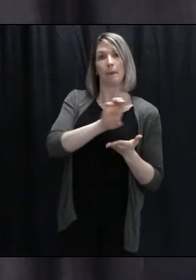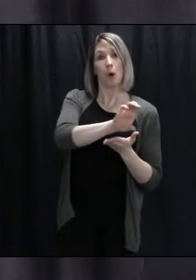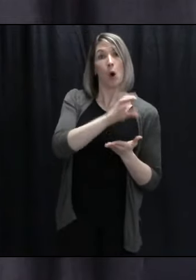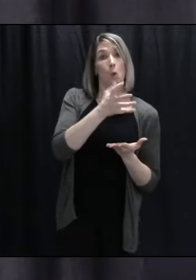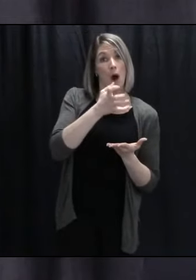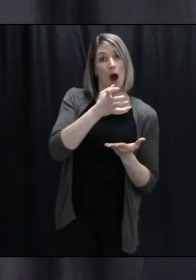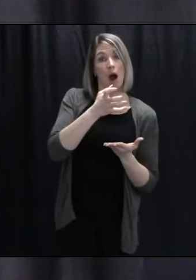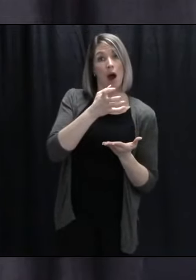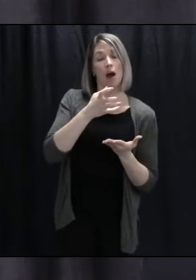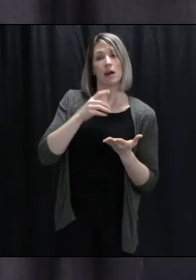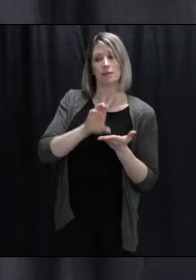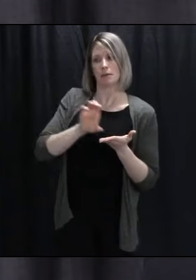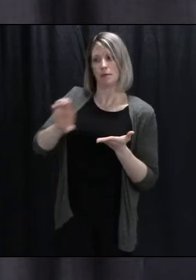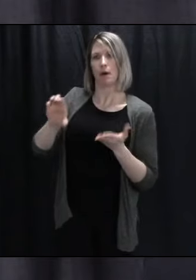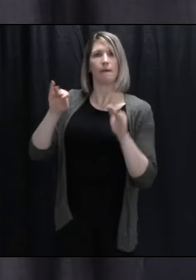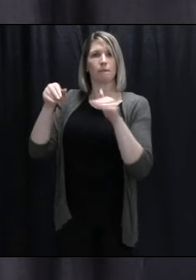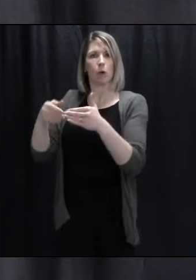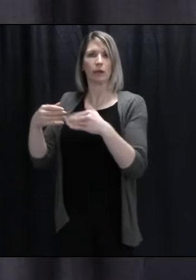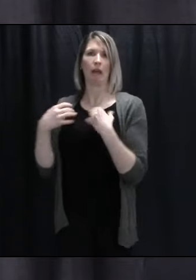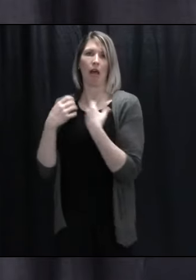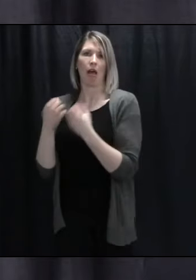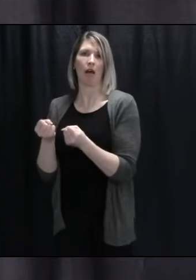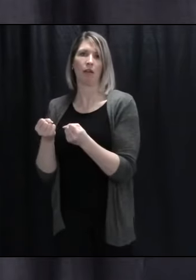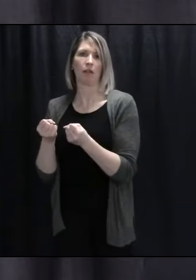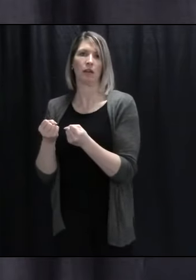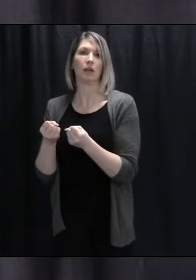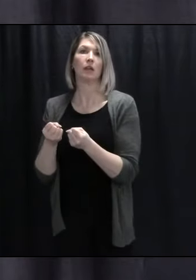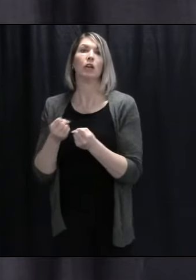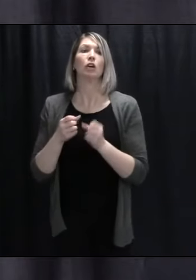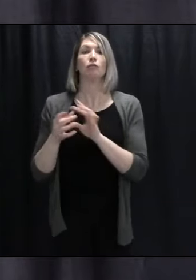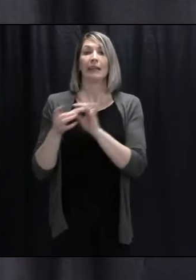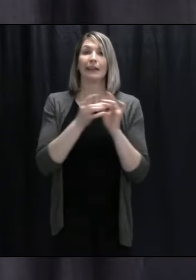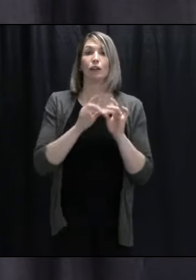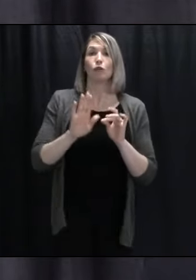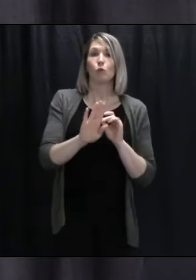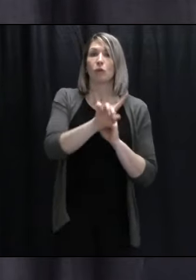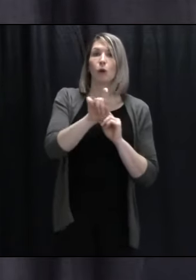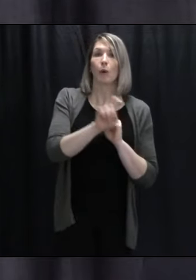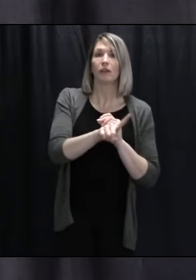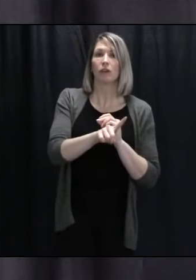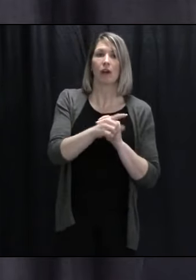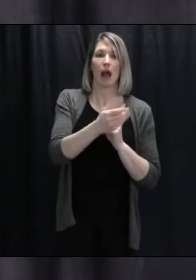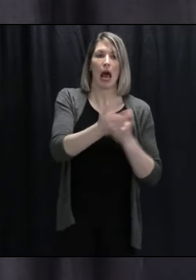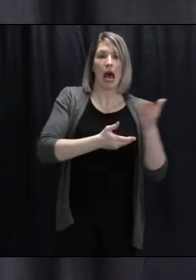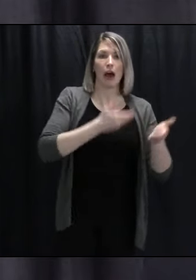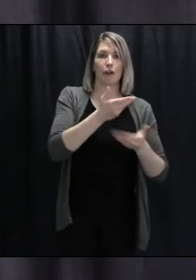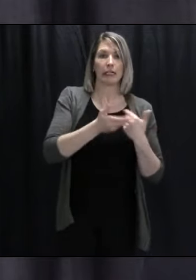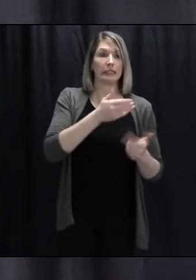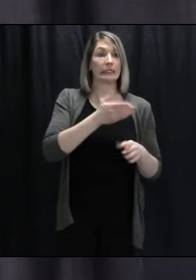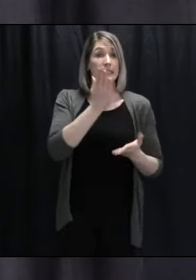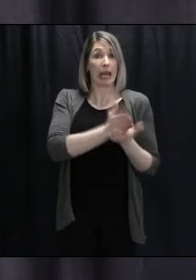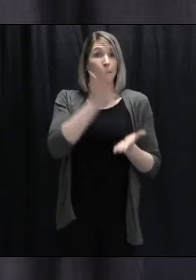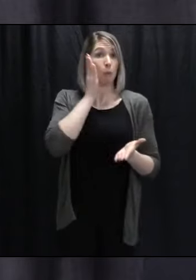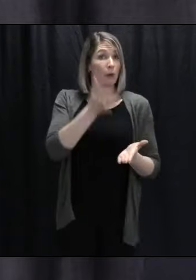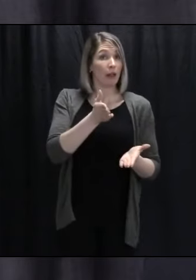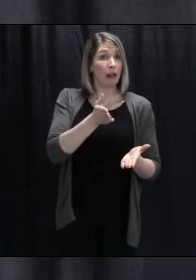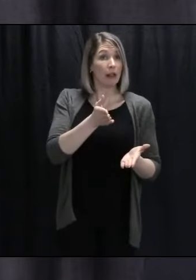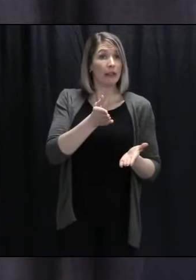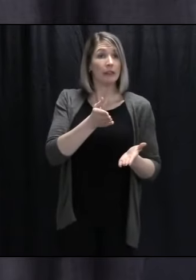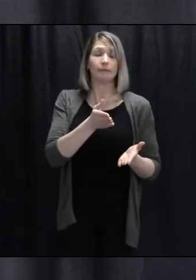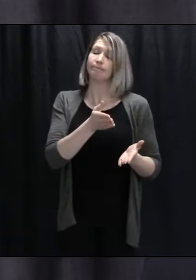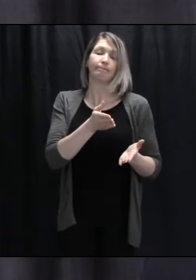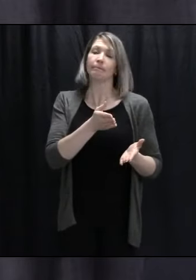hiring freeze, right now we have many people that are working from home, so there's really no need at this point to be hiring people unless they're